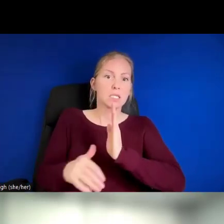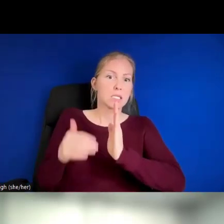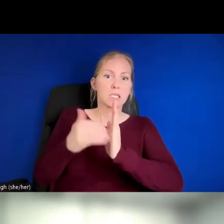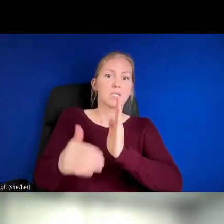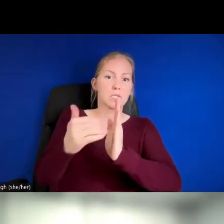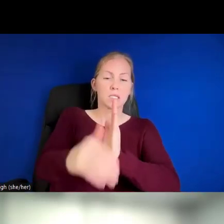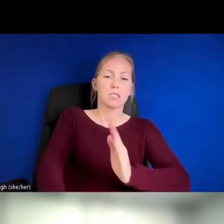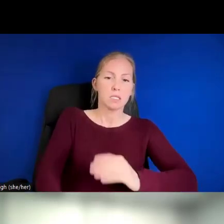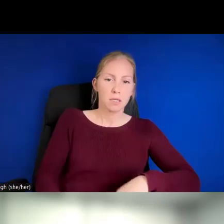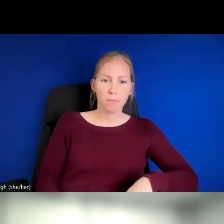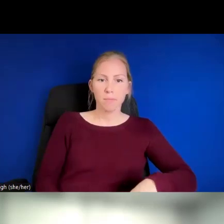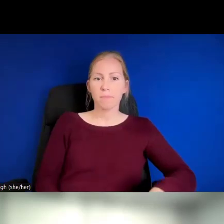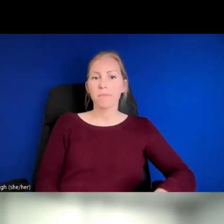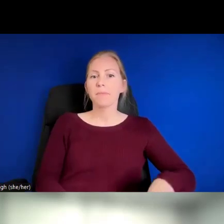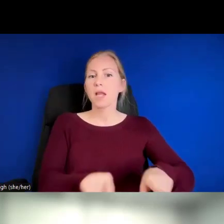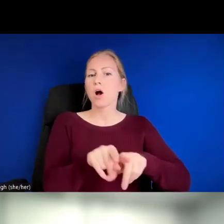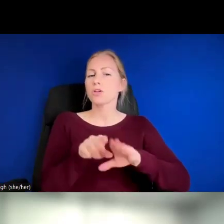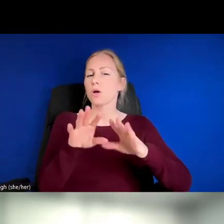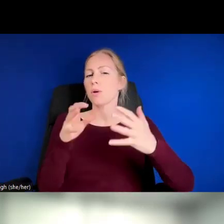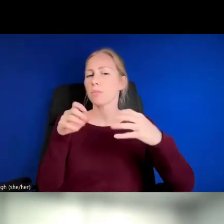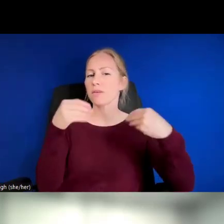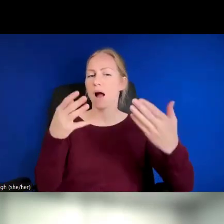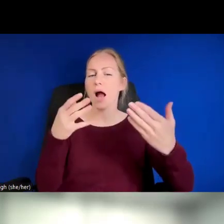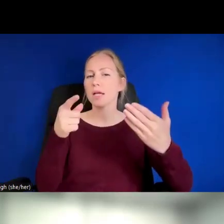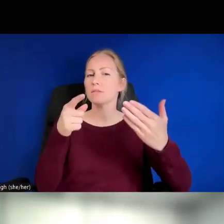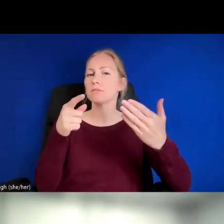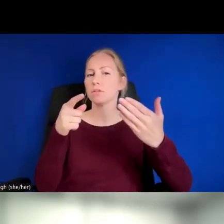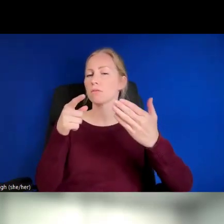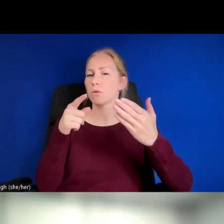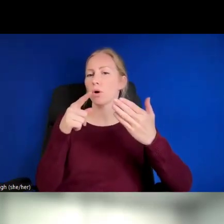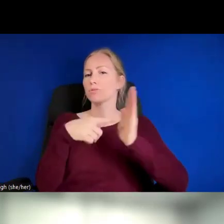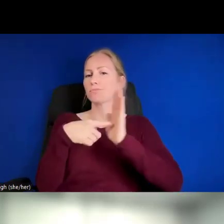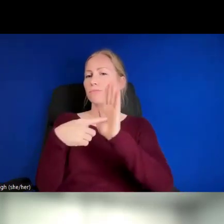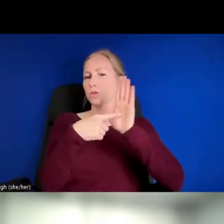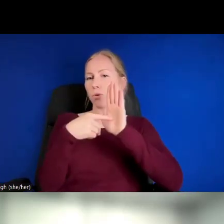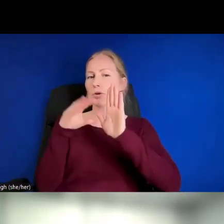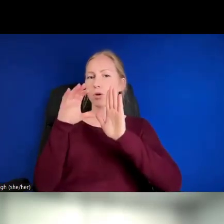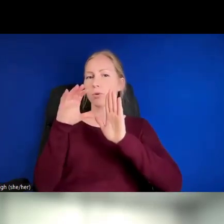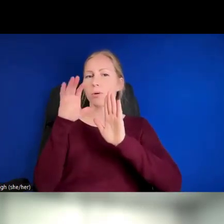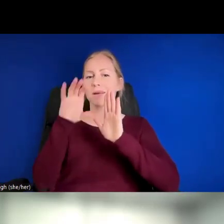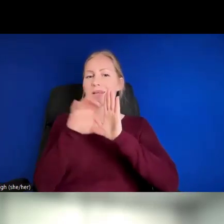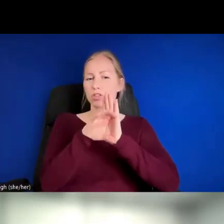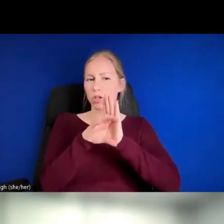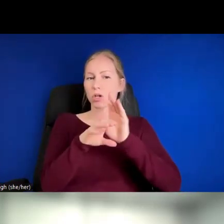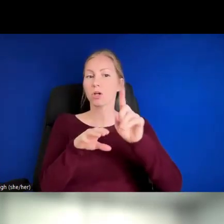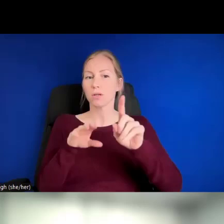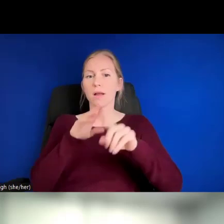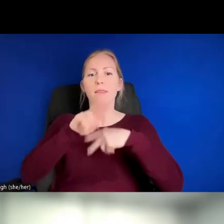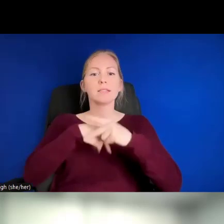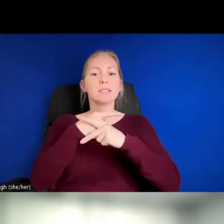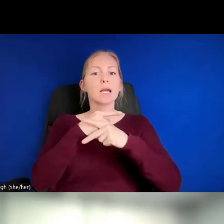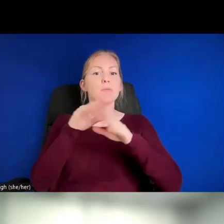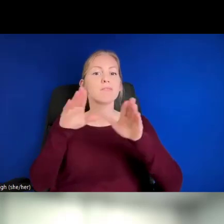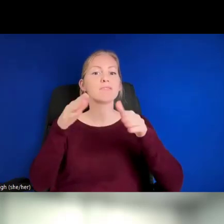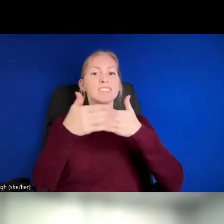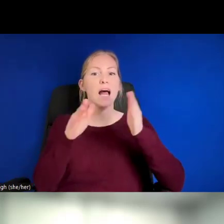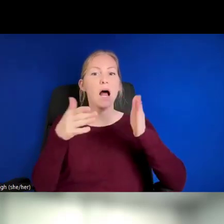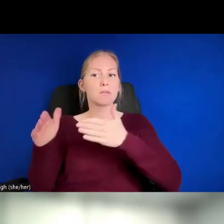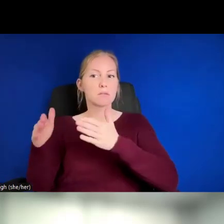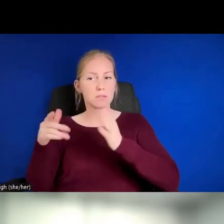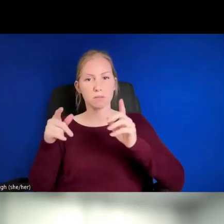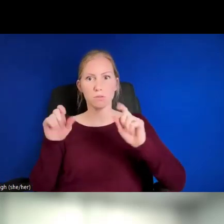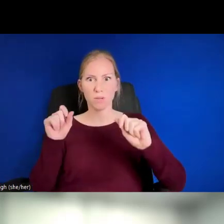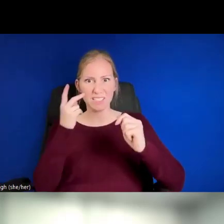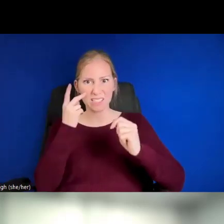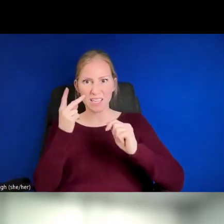I also wanted to provide an outside view of the kind of cells that are just pictured. You can see here how close the cells are together.